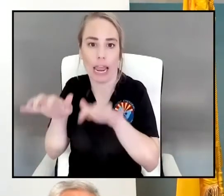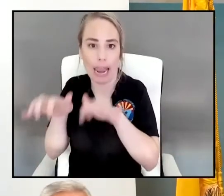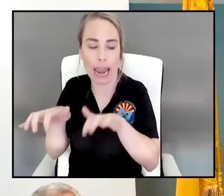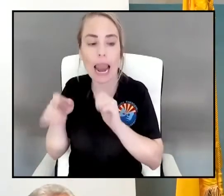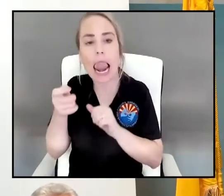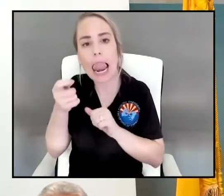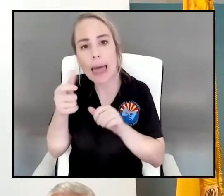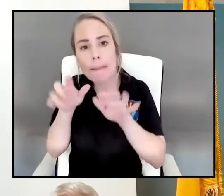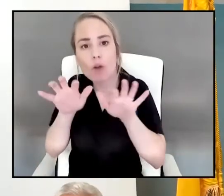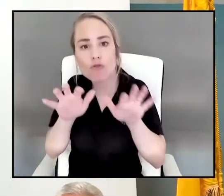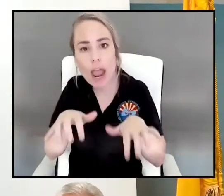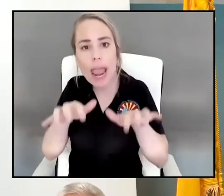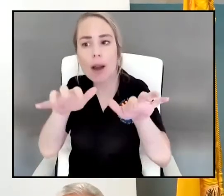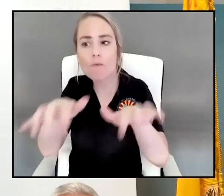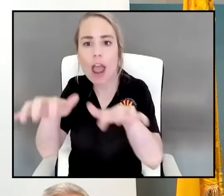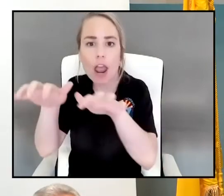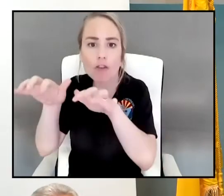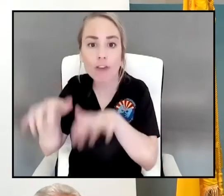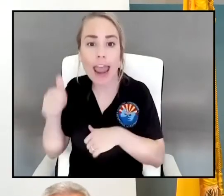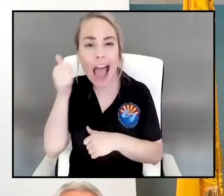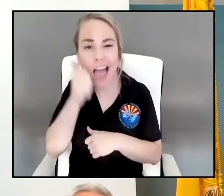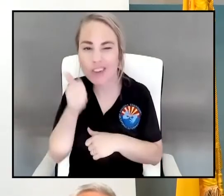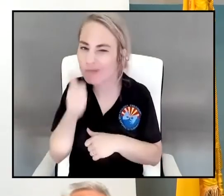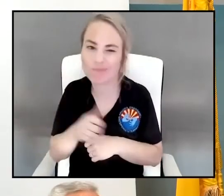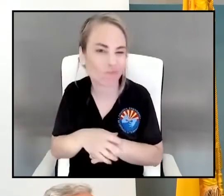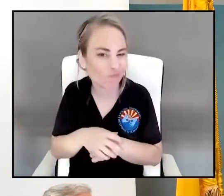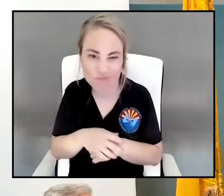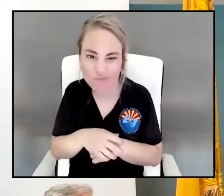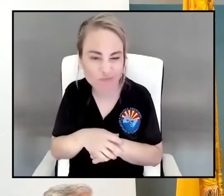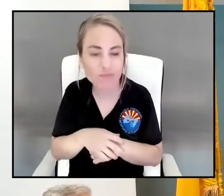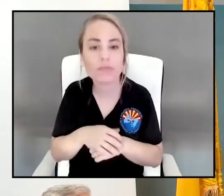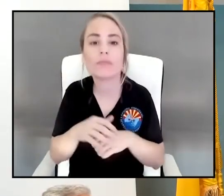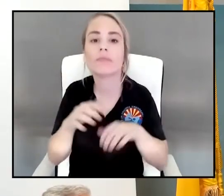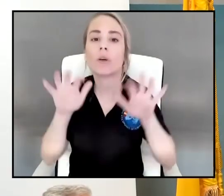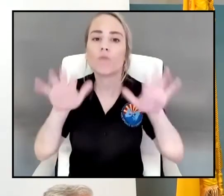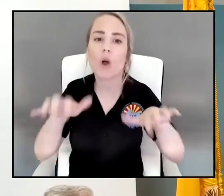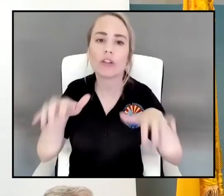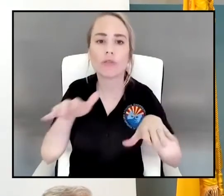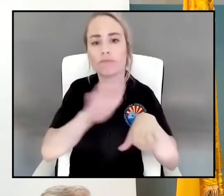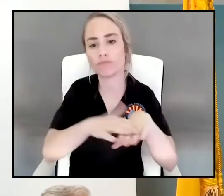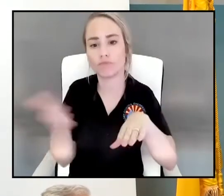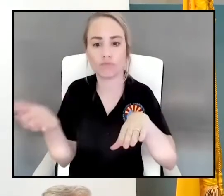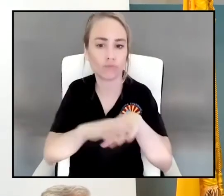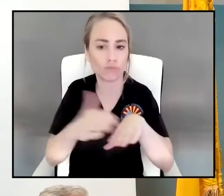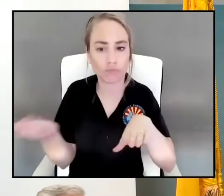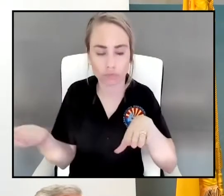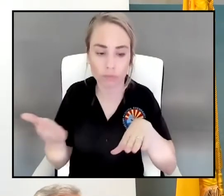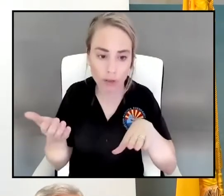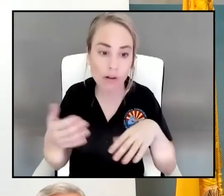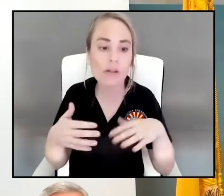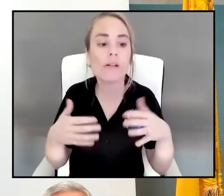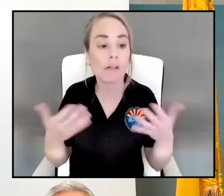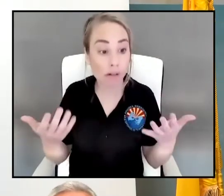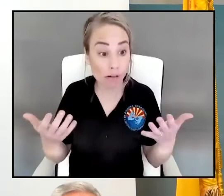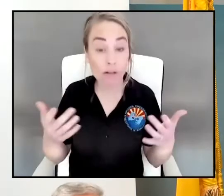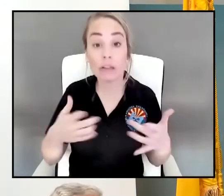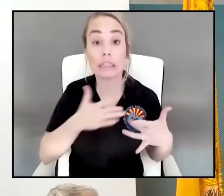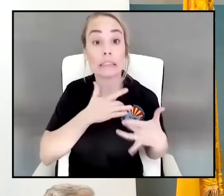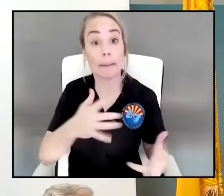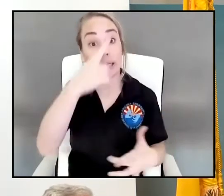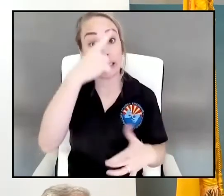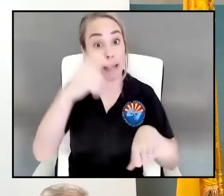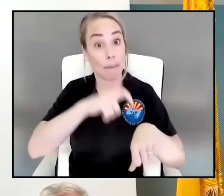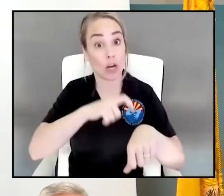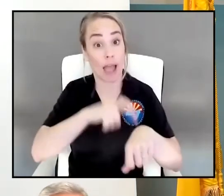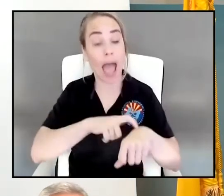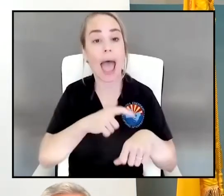and thunderstorms, don't happen every day. The moisture kind of comes in and out. And so we kind of fluctuate in the summertime here between